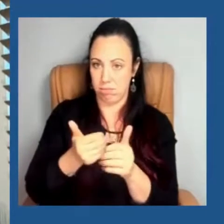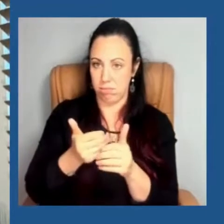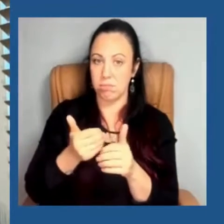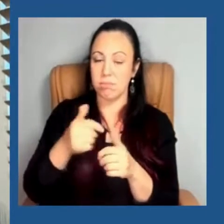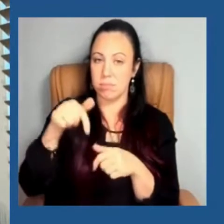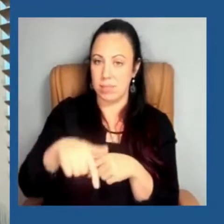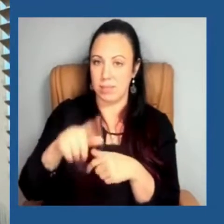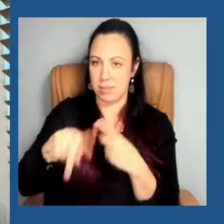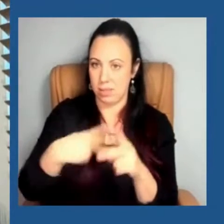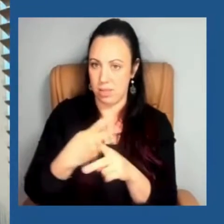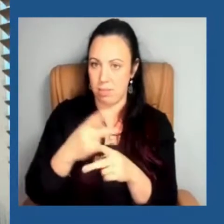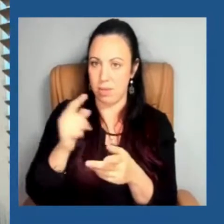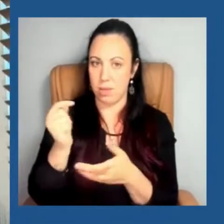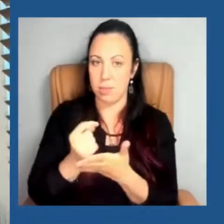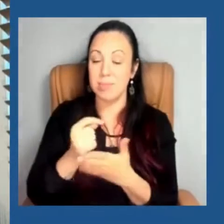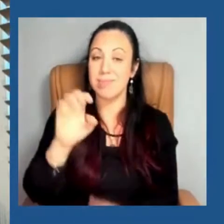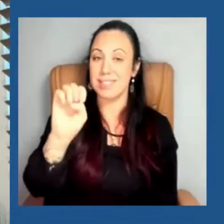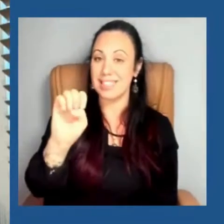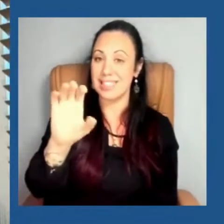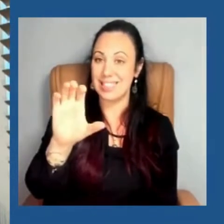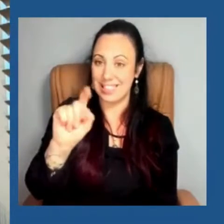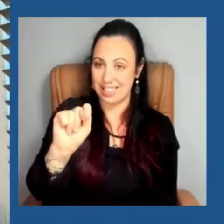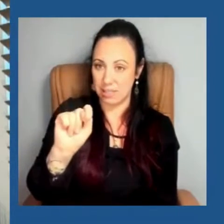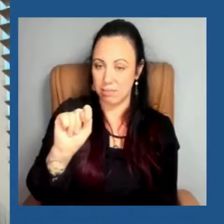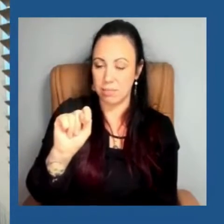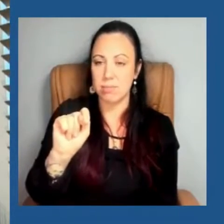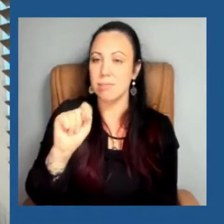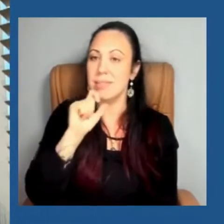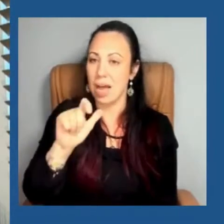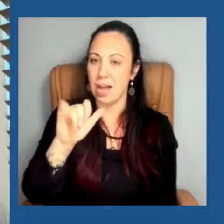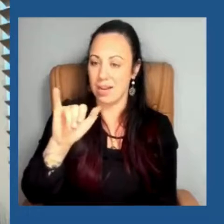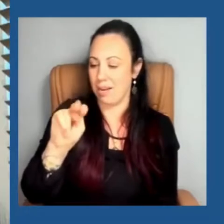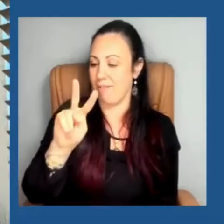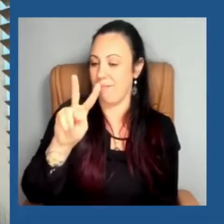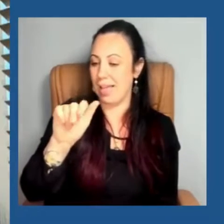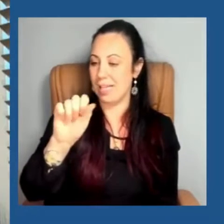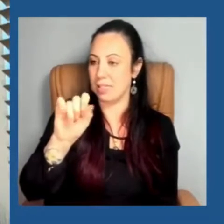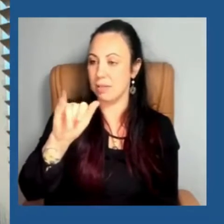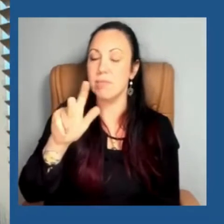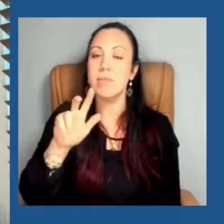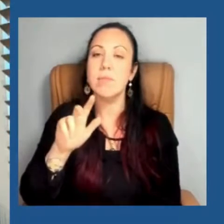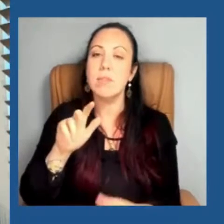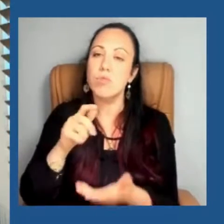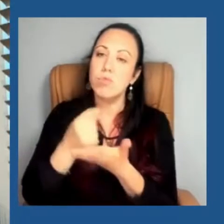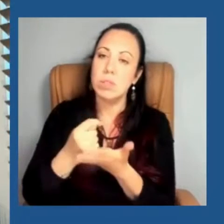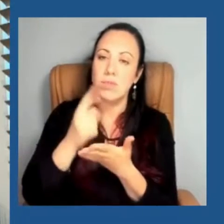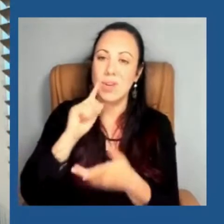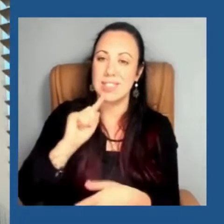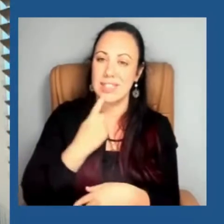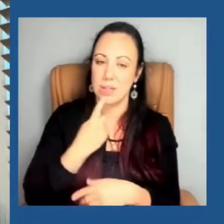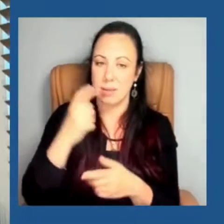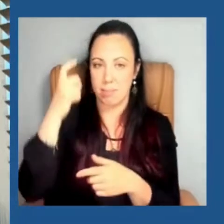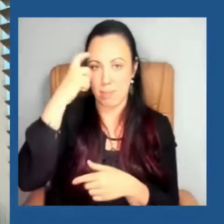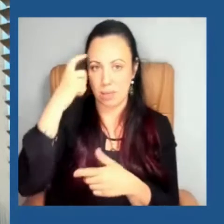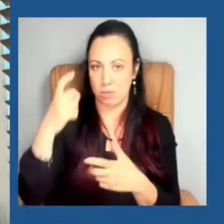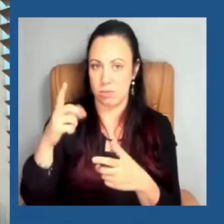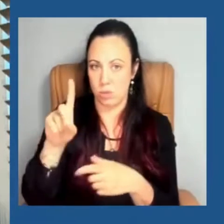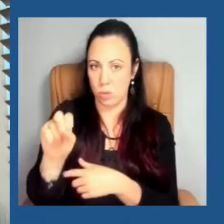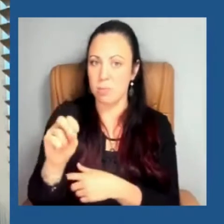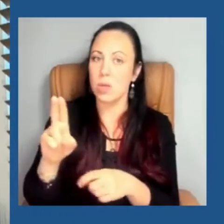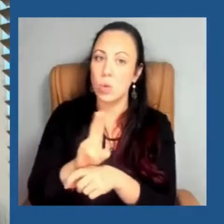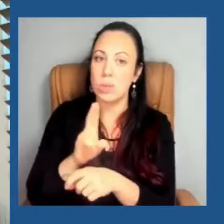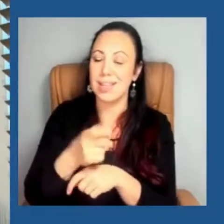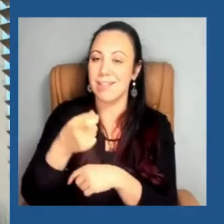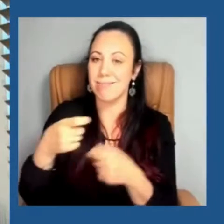Electroconvulsive therapy, or ECT, is a non-invasive procedure that treats serious mental disorders by using an electrical current